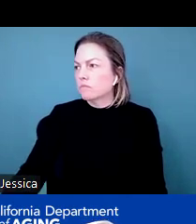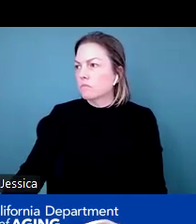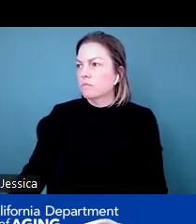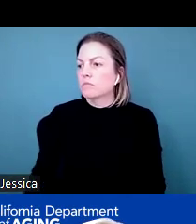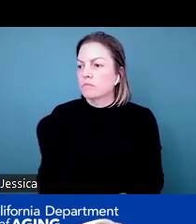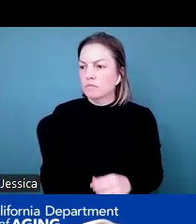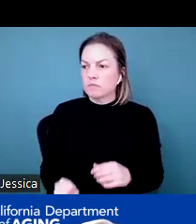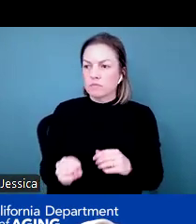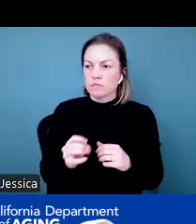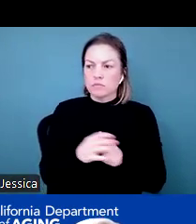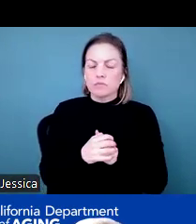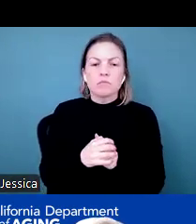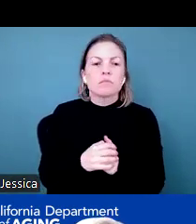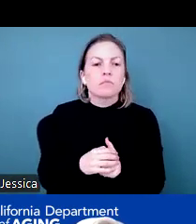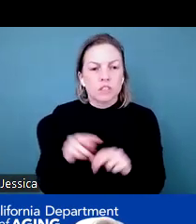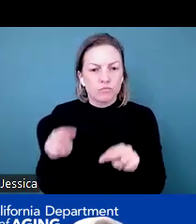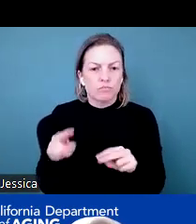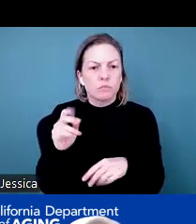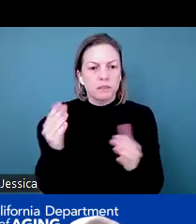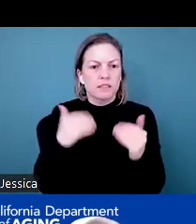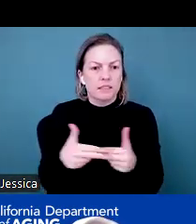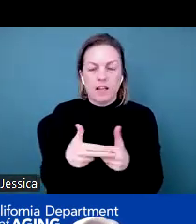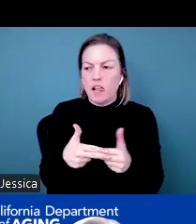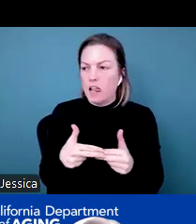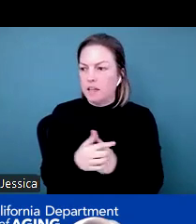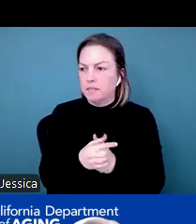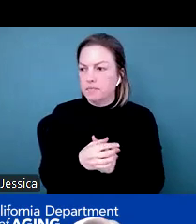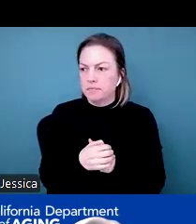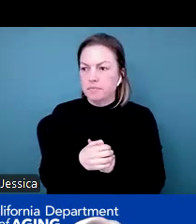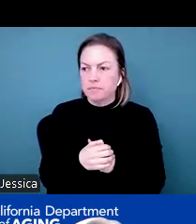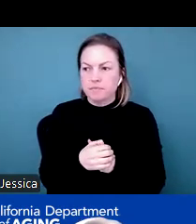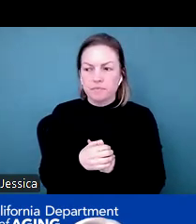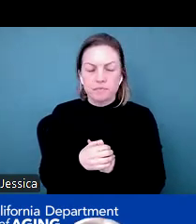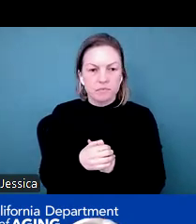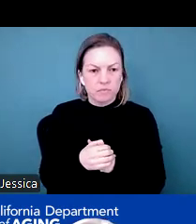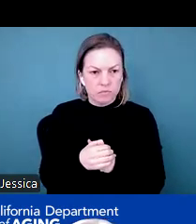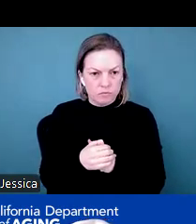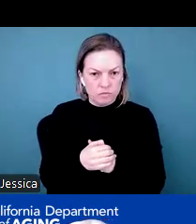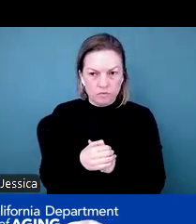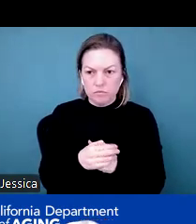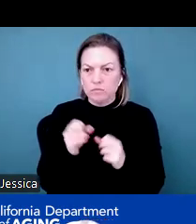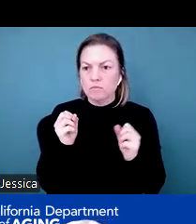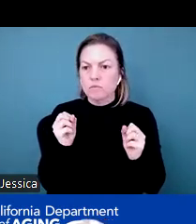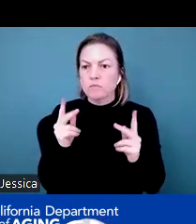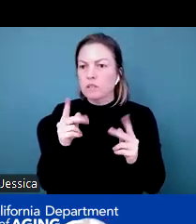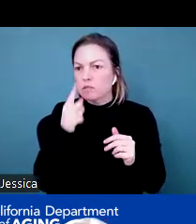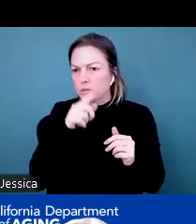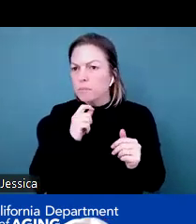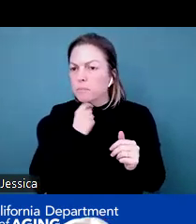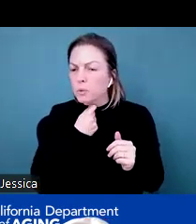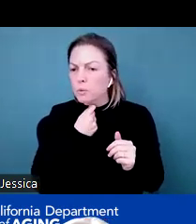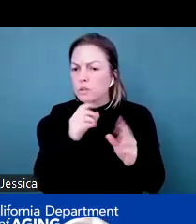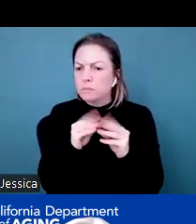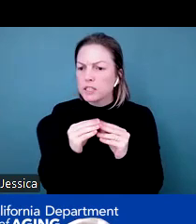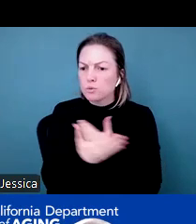a look. Next slide. This needs to be connected. If we can mute maybe the meeting room,